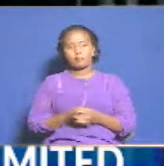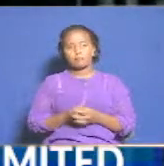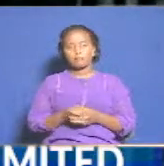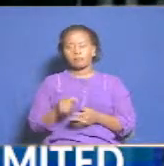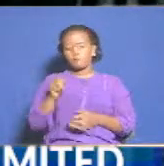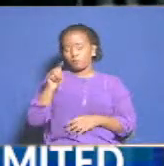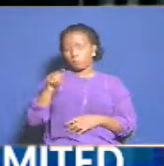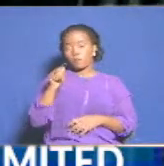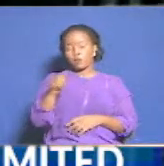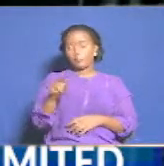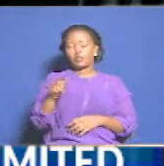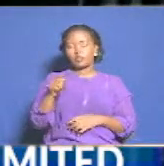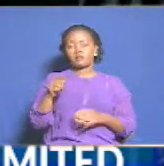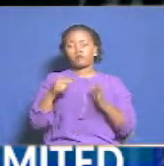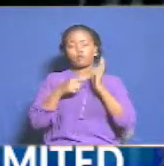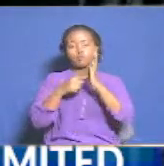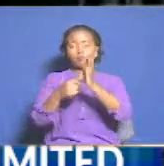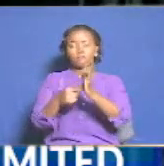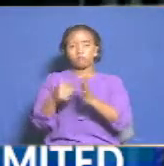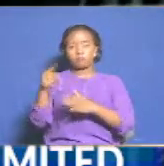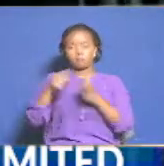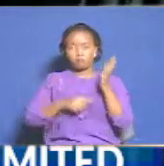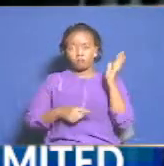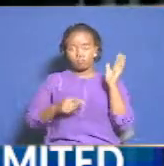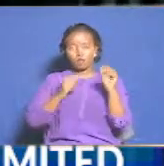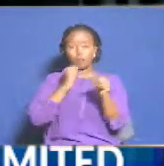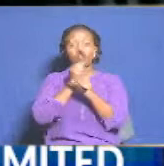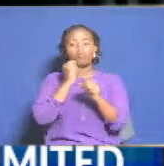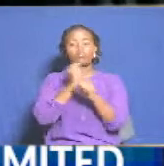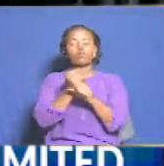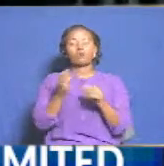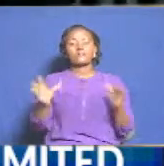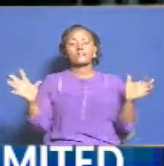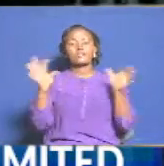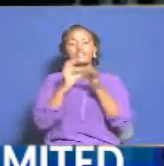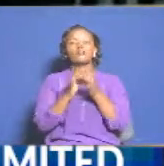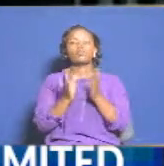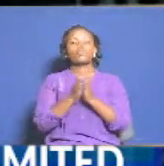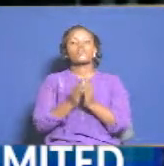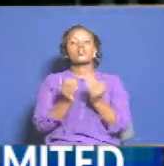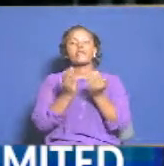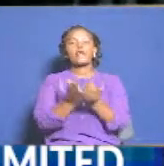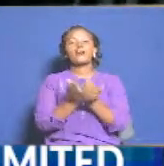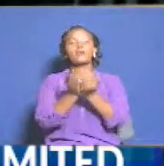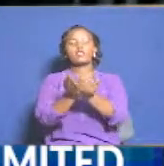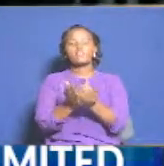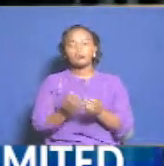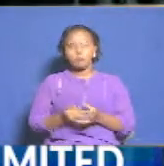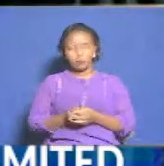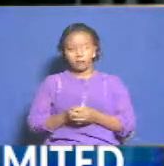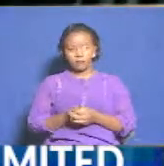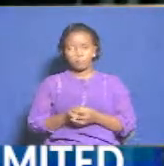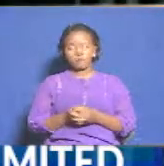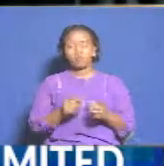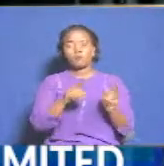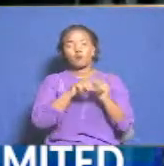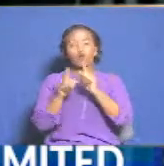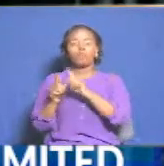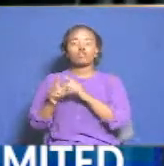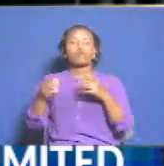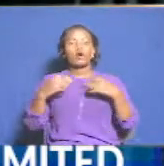This being the direct jobs that will relate to shipbuilding, without mention of